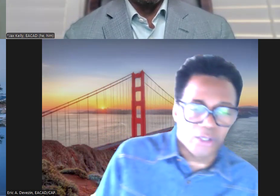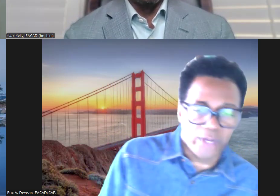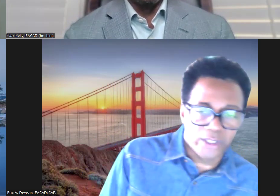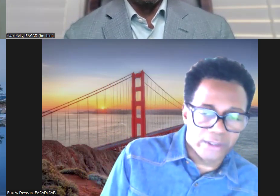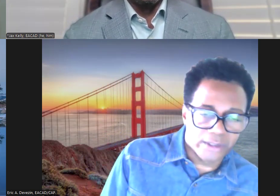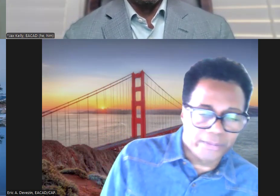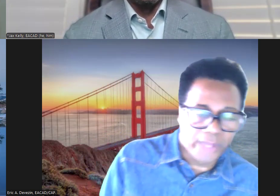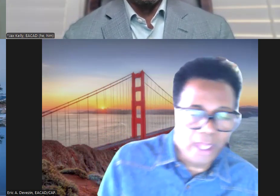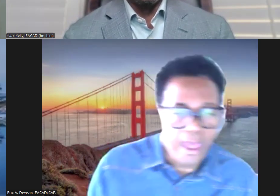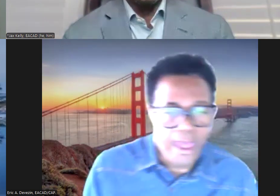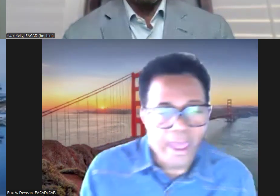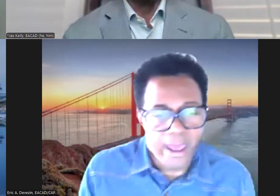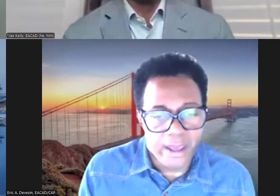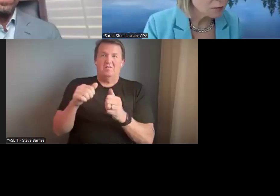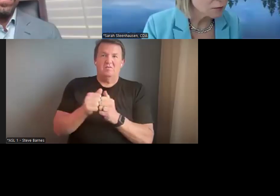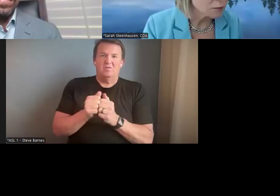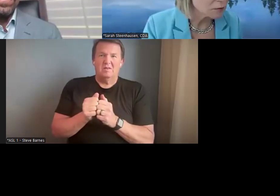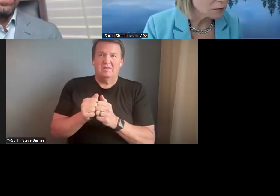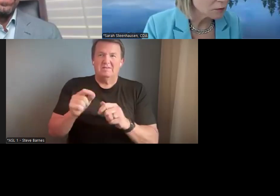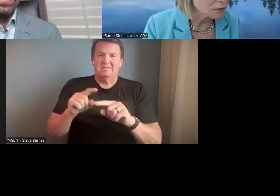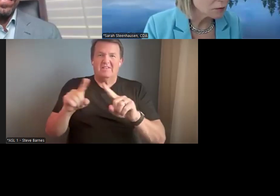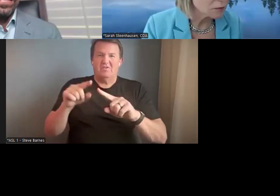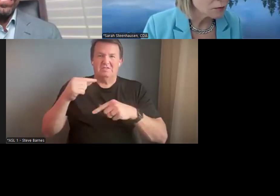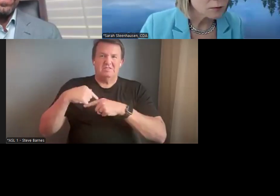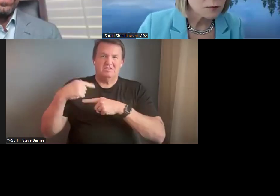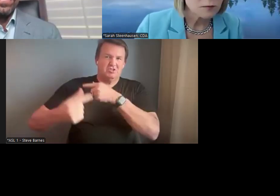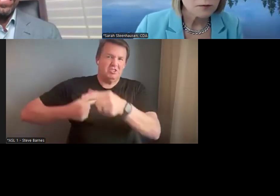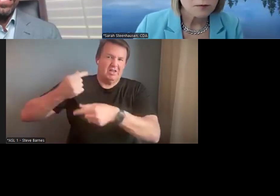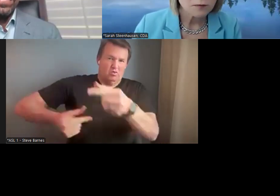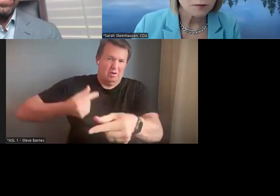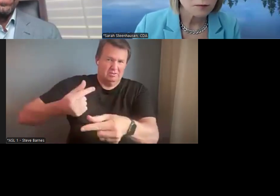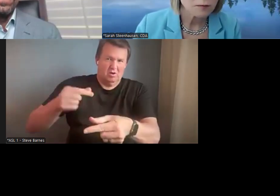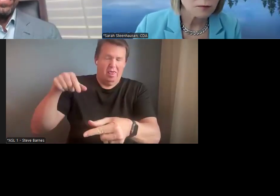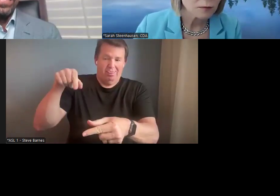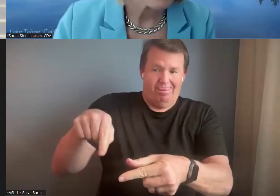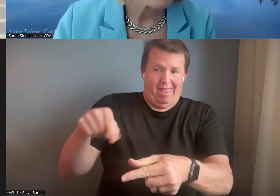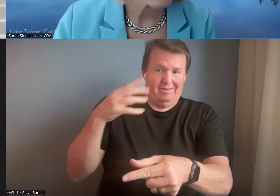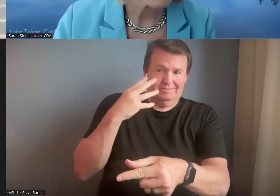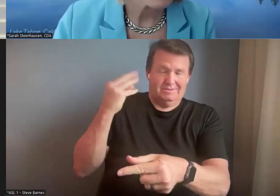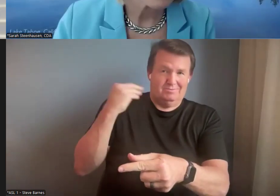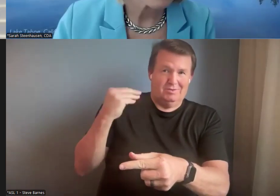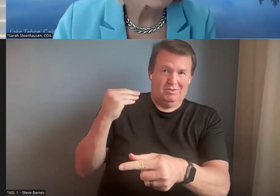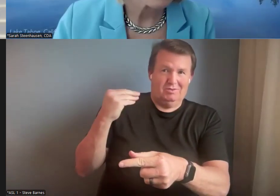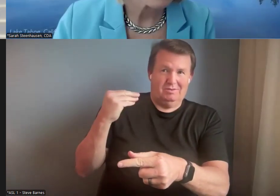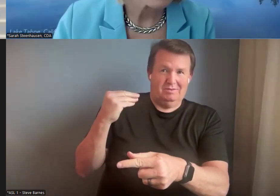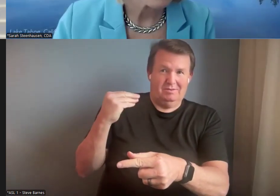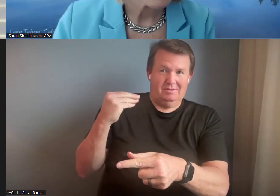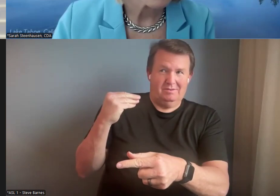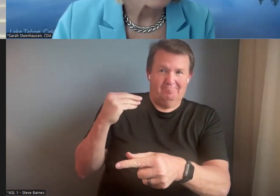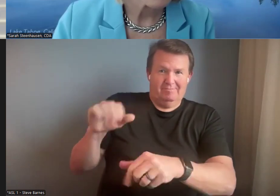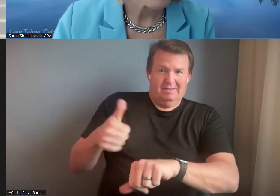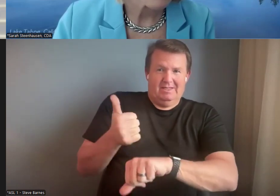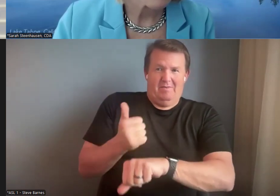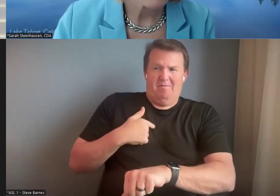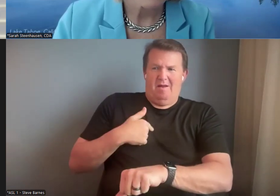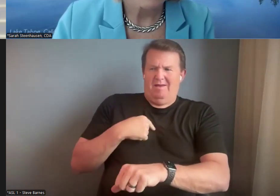Across Generations. And that experience solidified my commitment to just kind of